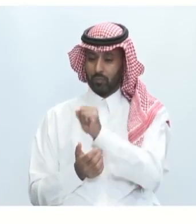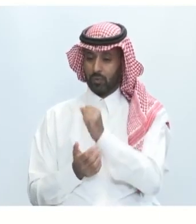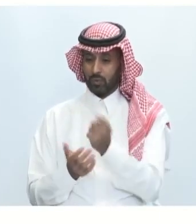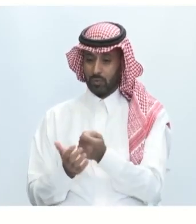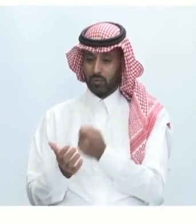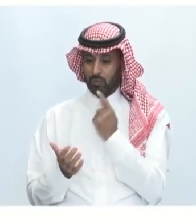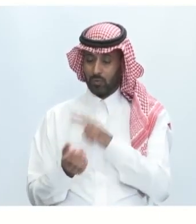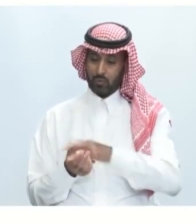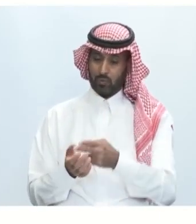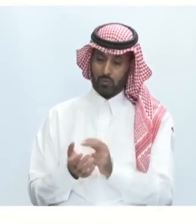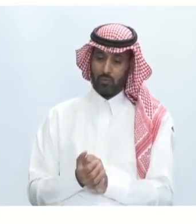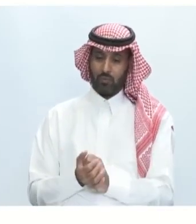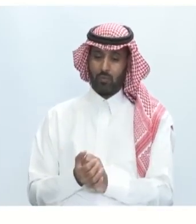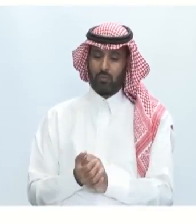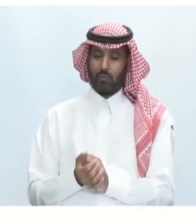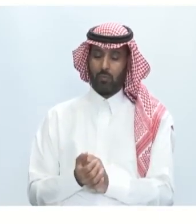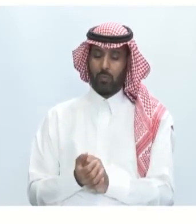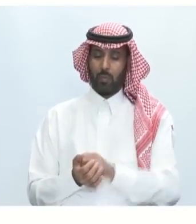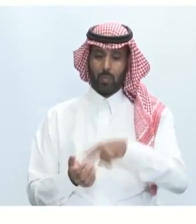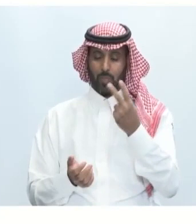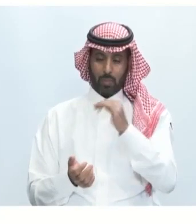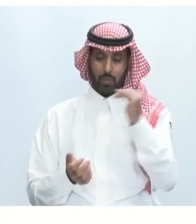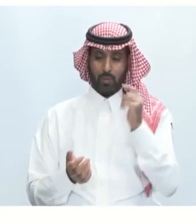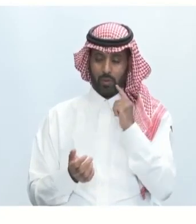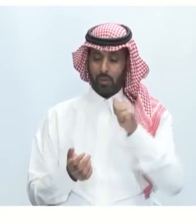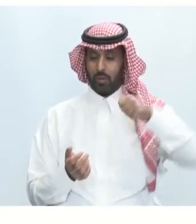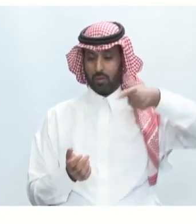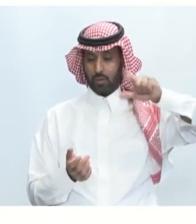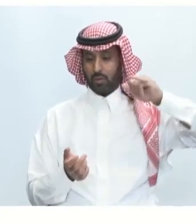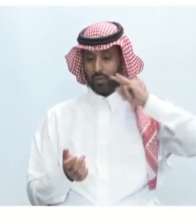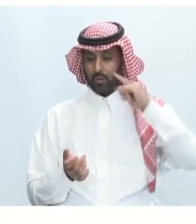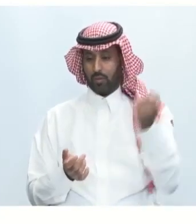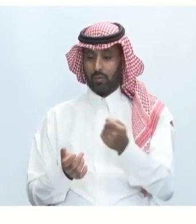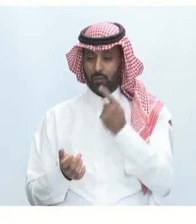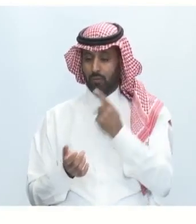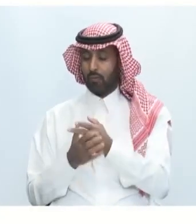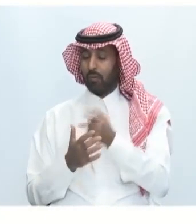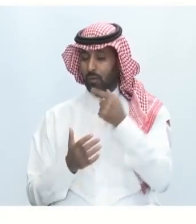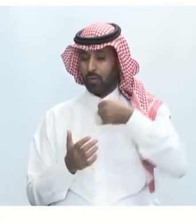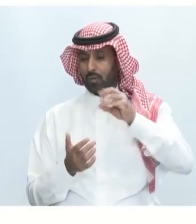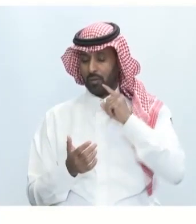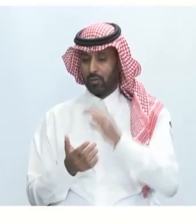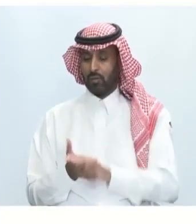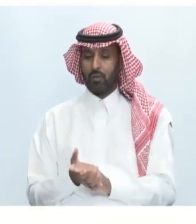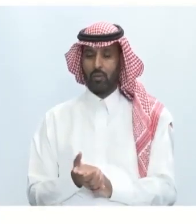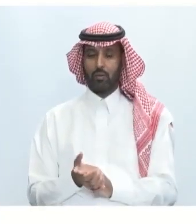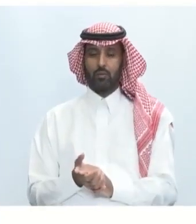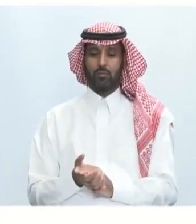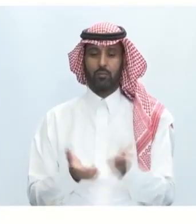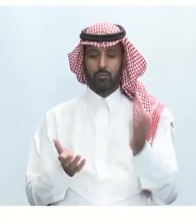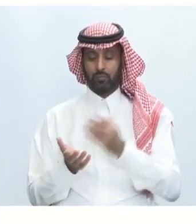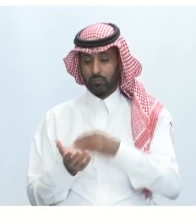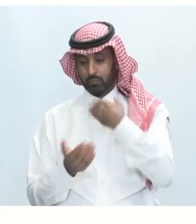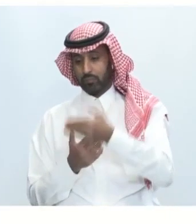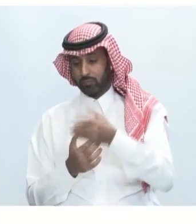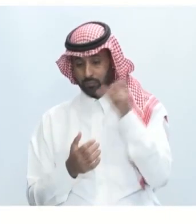for him instead of him. In the second sentence, Ali writes the letter for Adil as a favor. So jumping